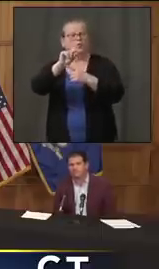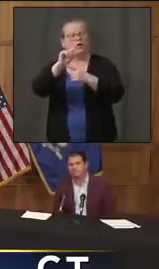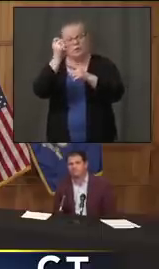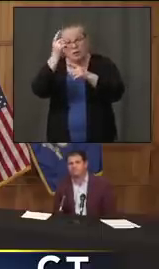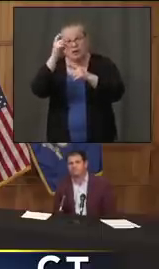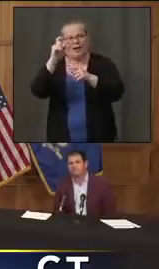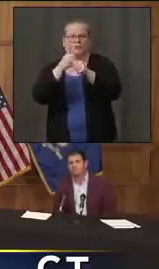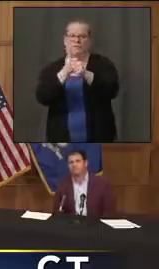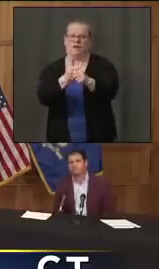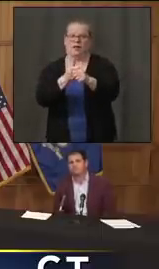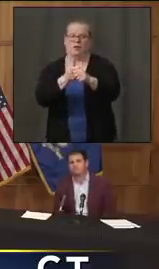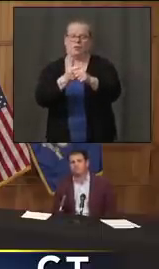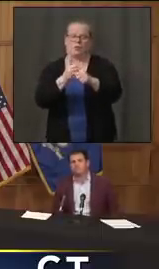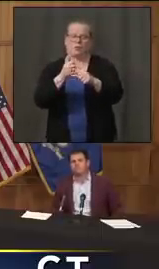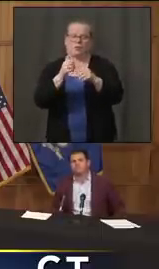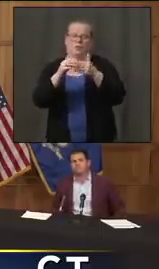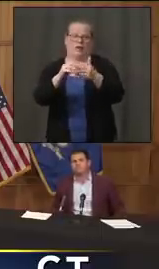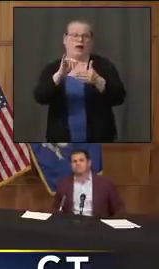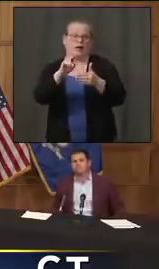NBC Connecticut.